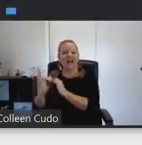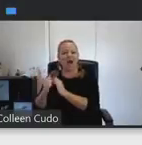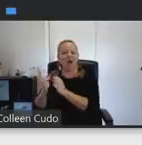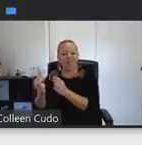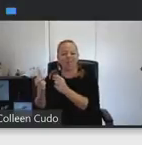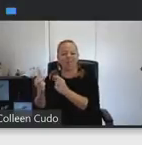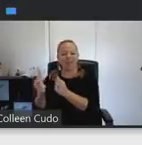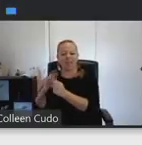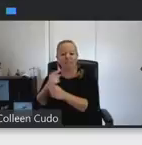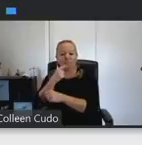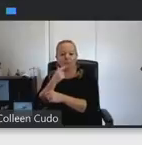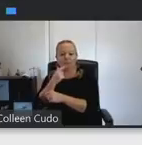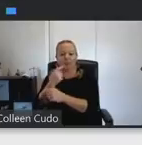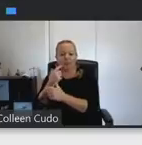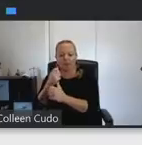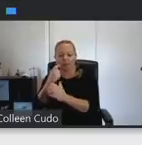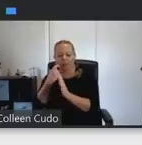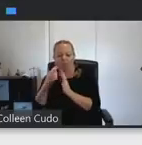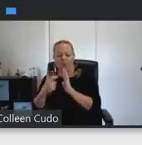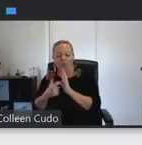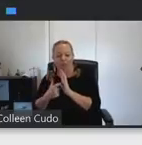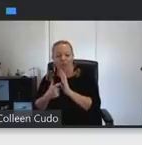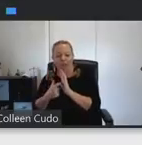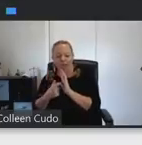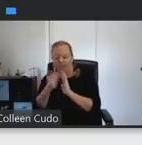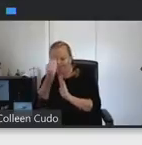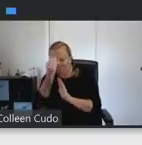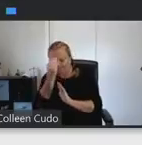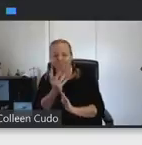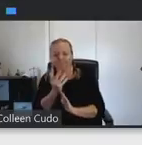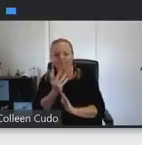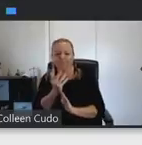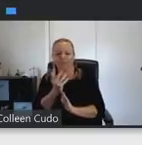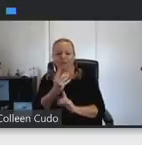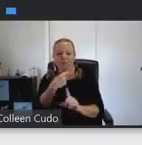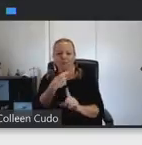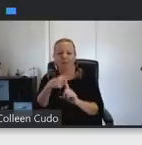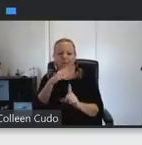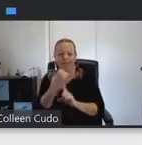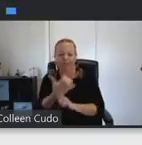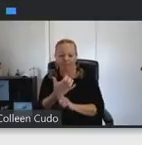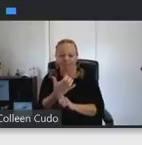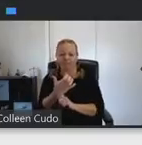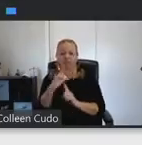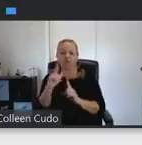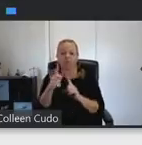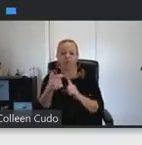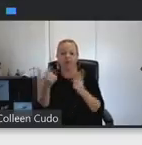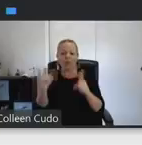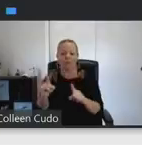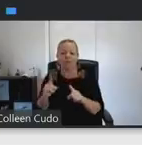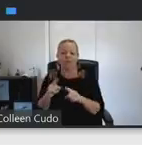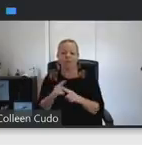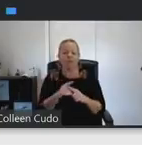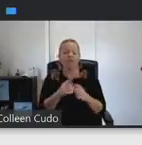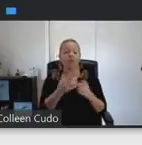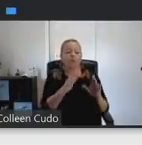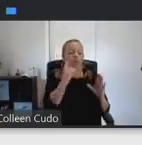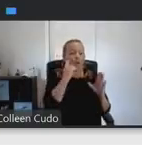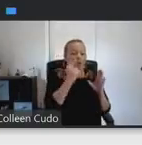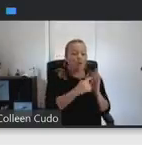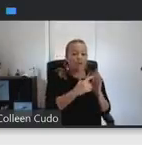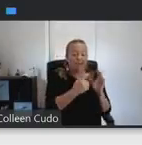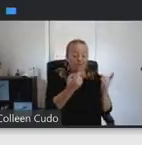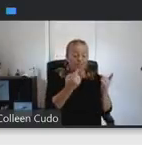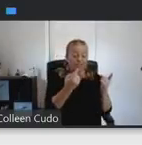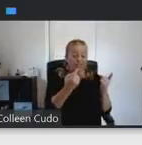is notified of a positive case after the test has resulted. So the way that that notification happens is